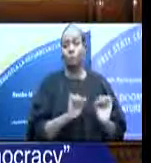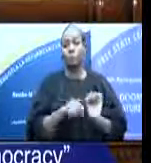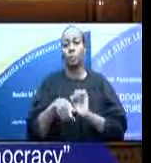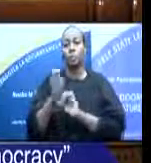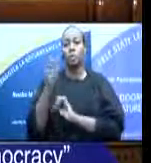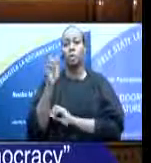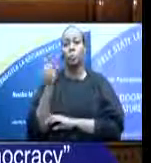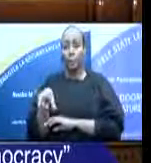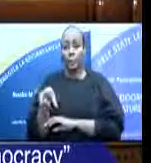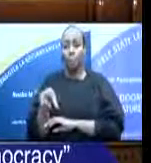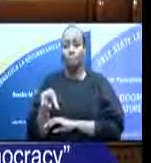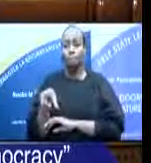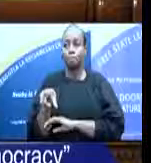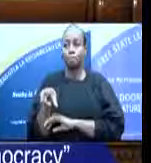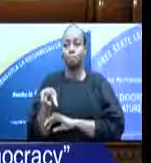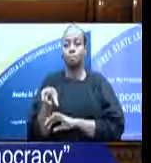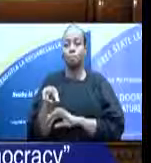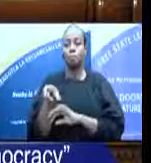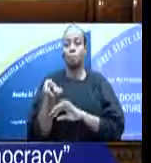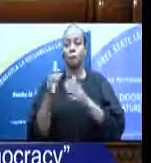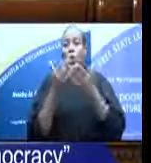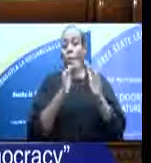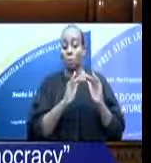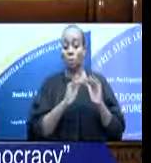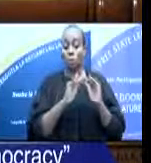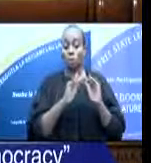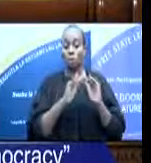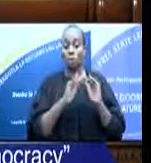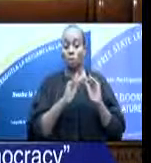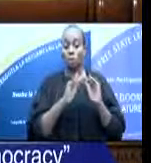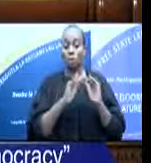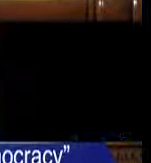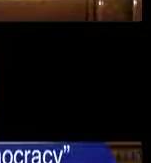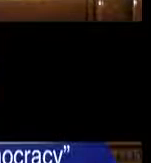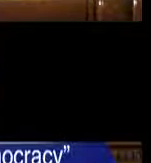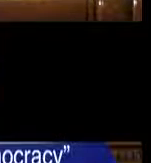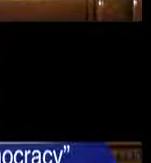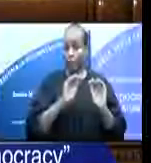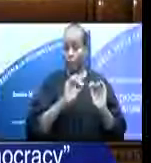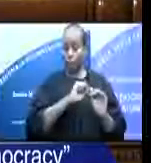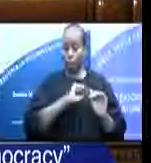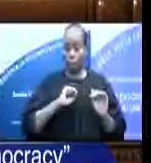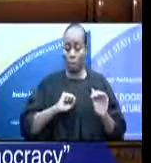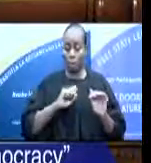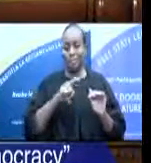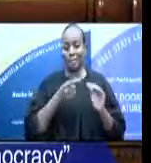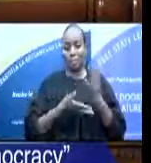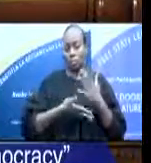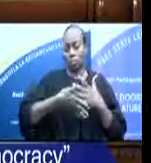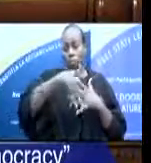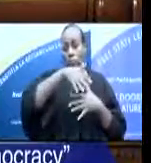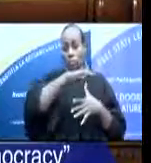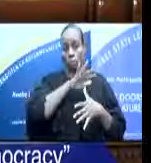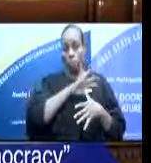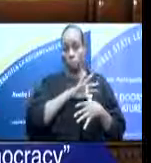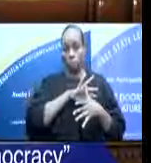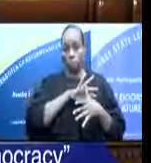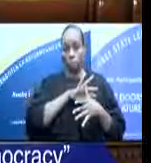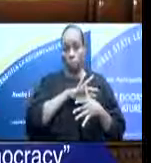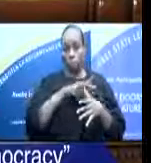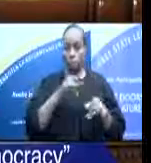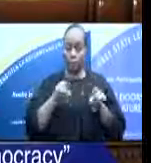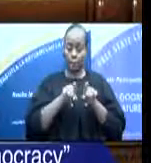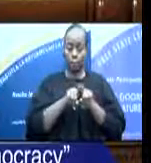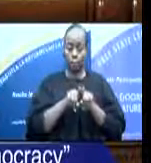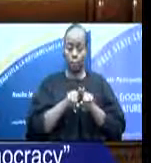Honorable Speaker, the Community Health Care Workers Program is one of the 3 streams of primary health care, re-engineering,